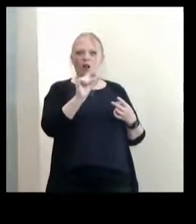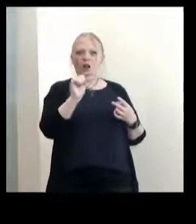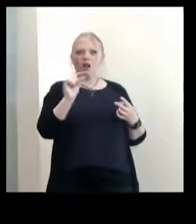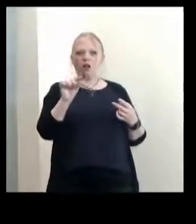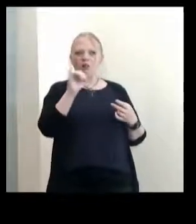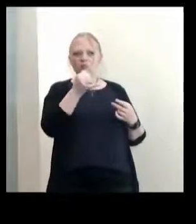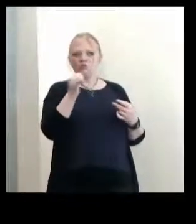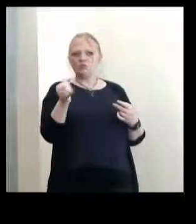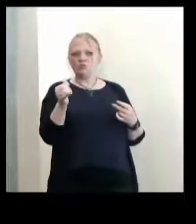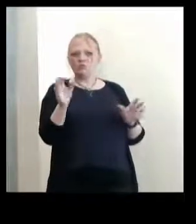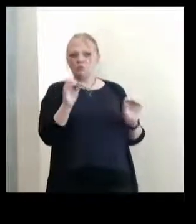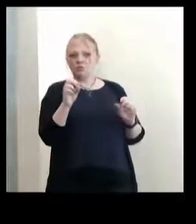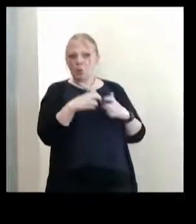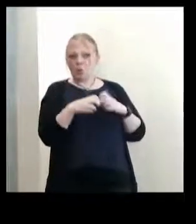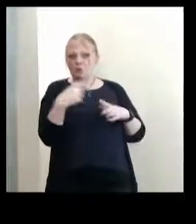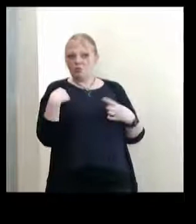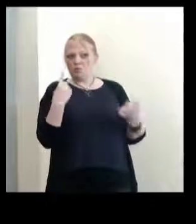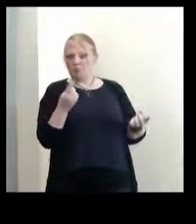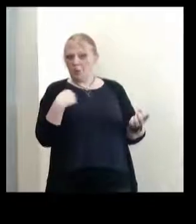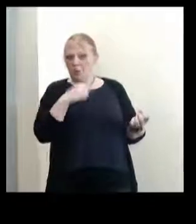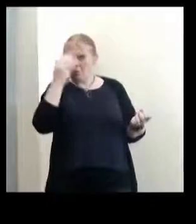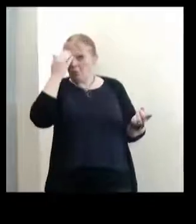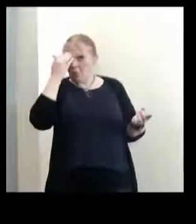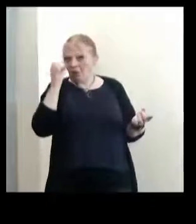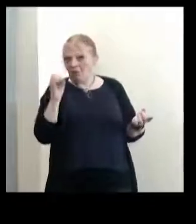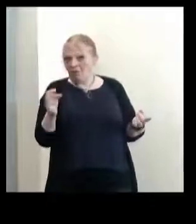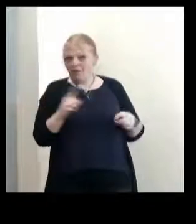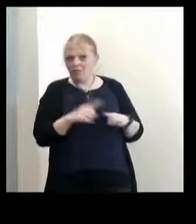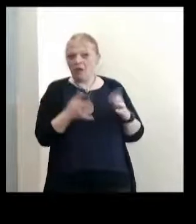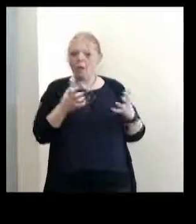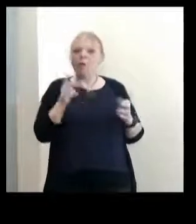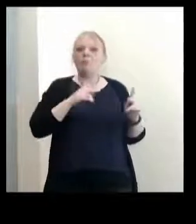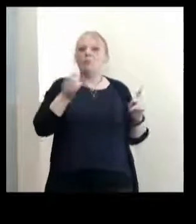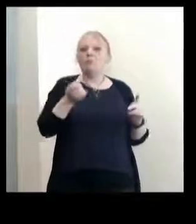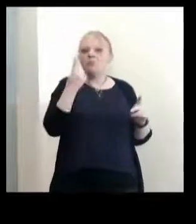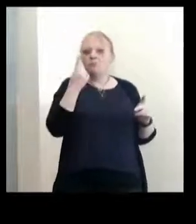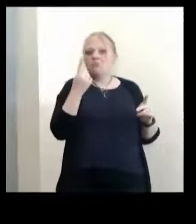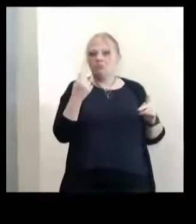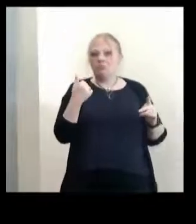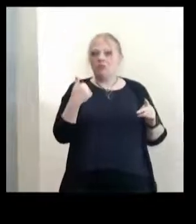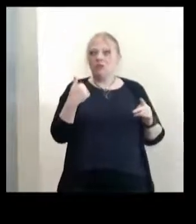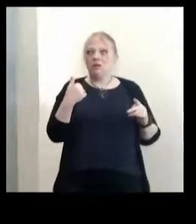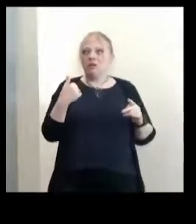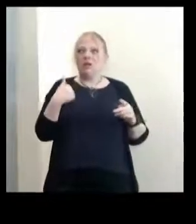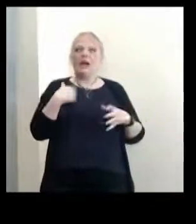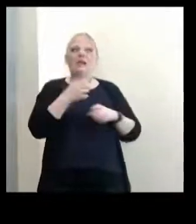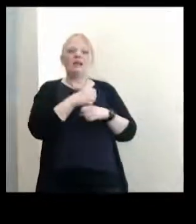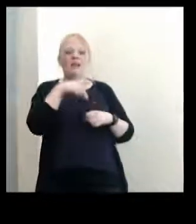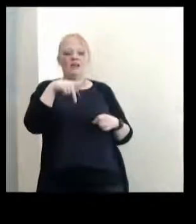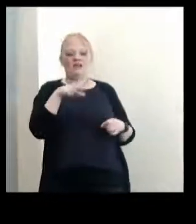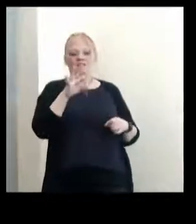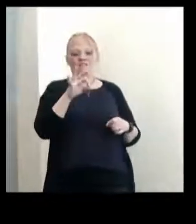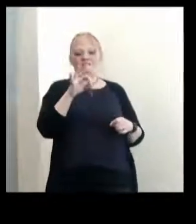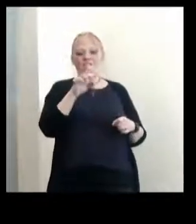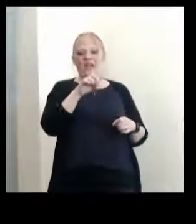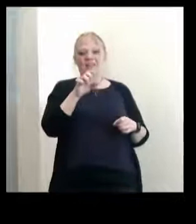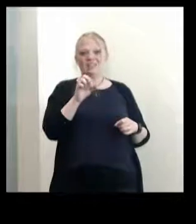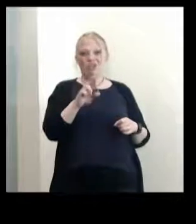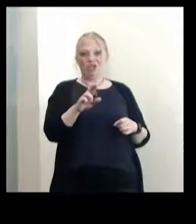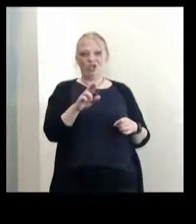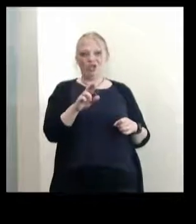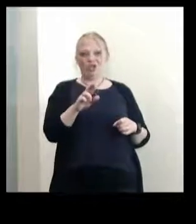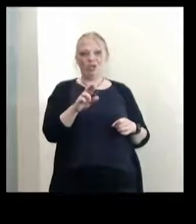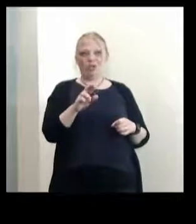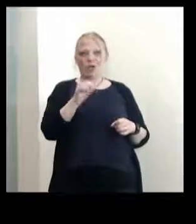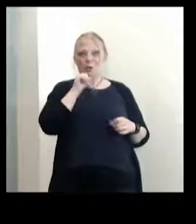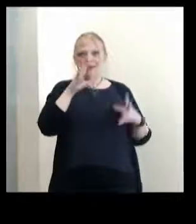had no issues that we're aware of here. I just want people to understand, I got the The Pfizer, I wouldn't have put it in my arm if I didn't think it